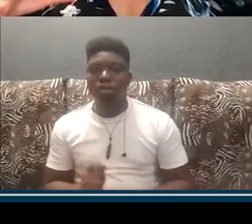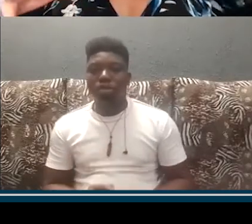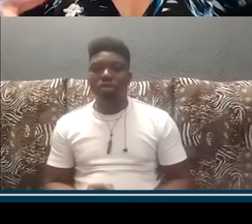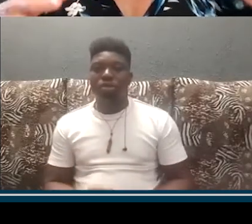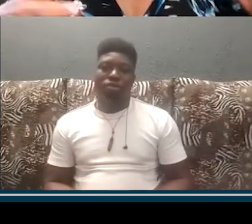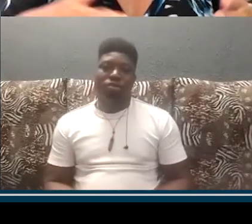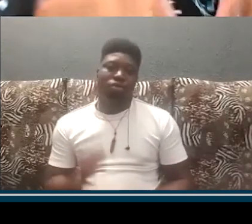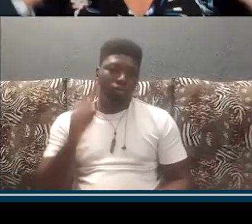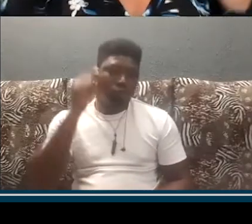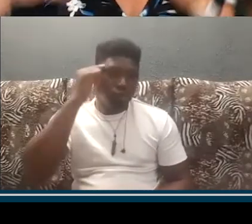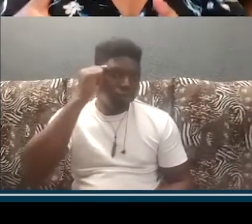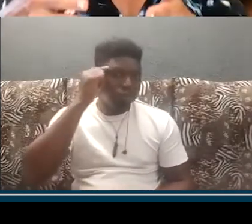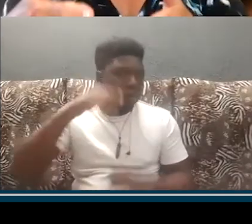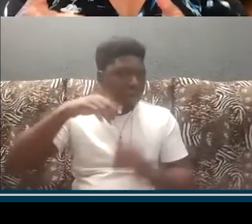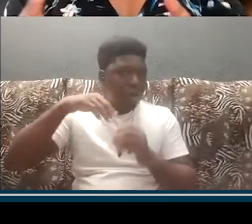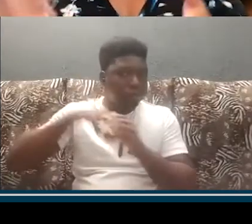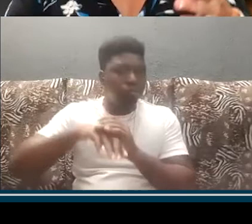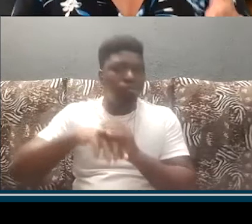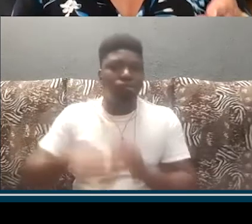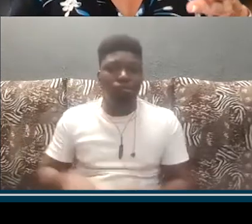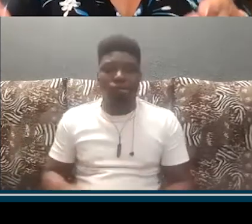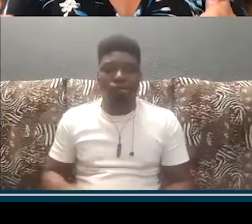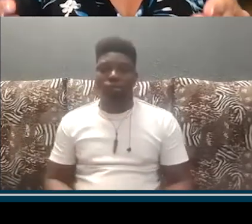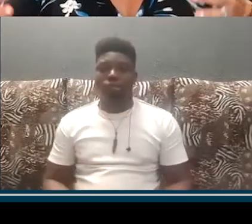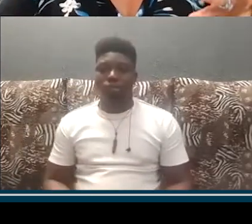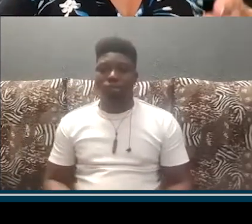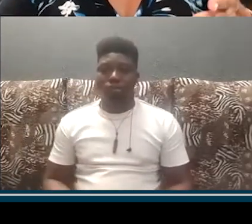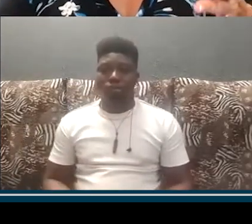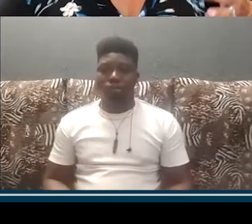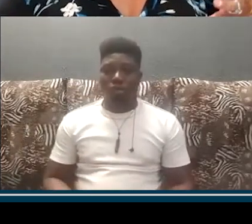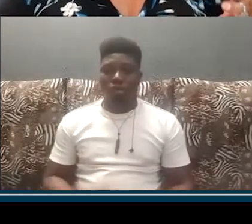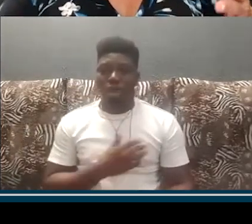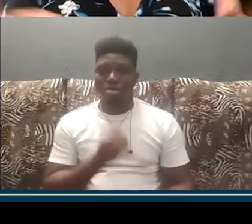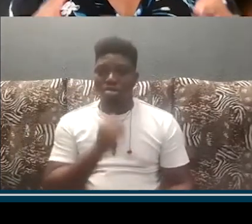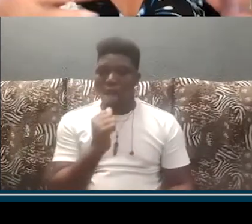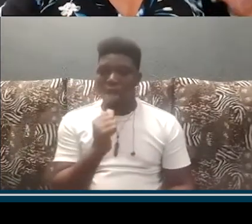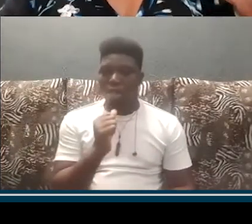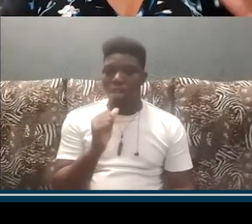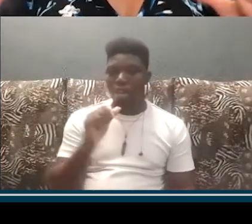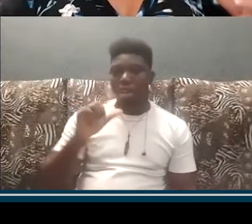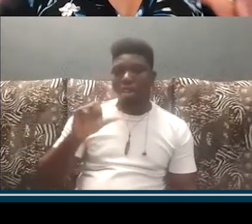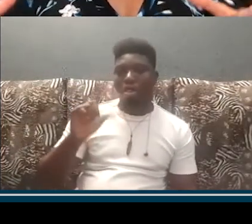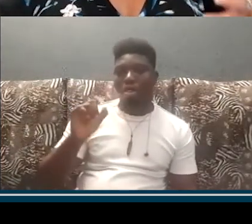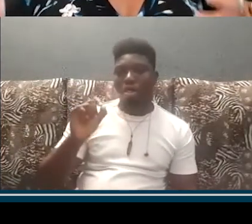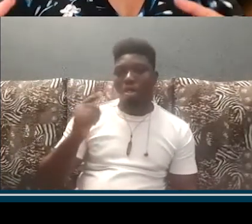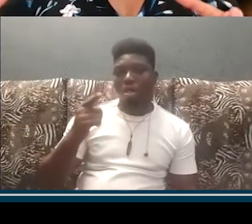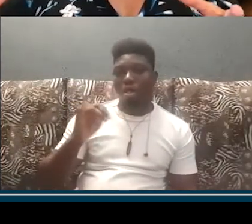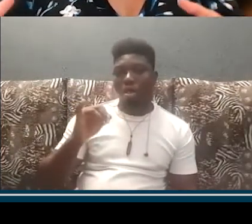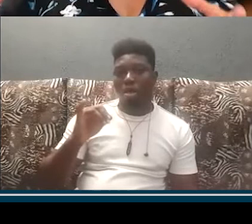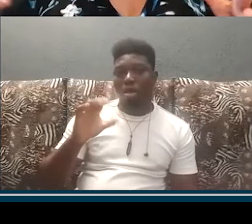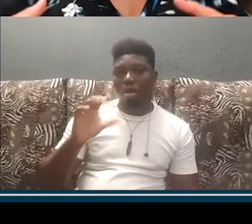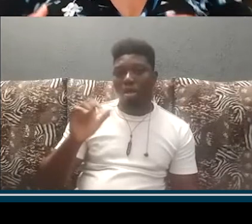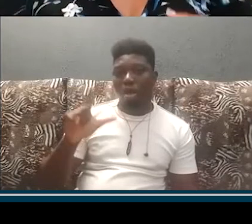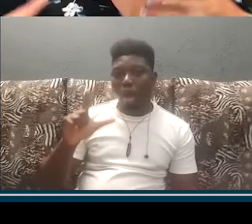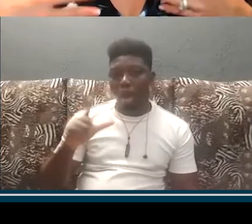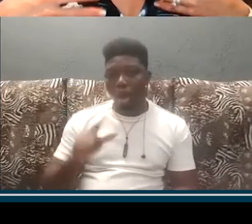not logical at all. You need to put another curb cut next to where somebody who would pull up in that accessible parking